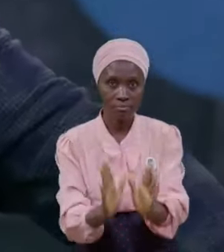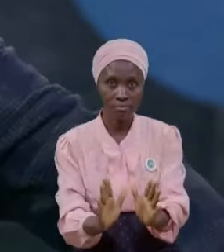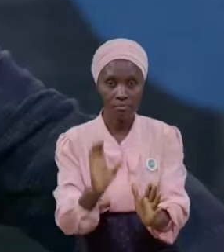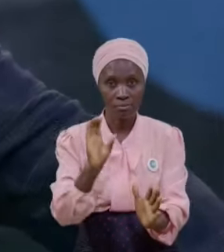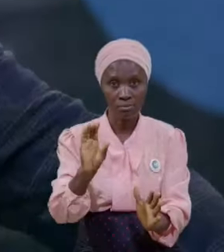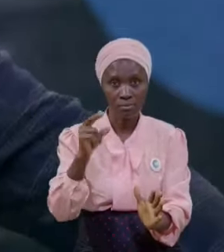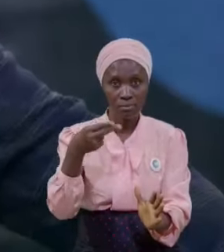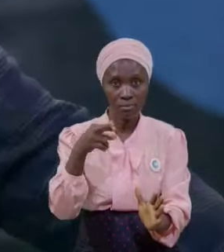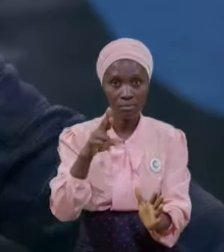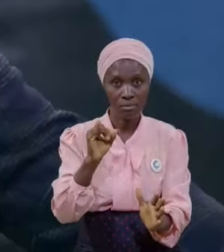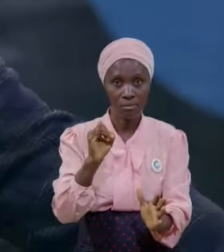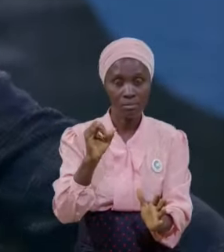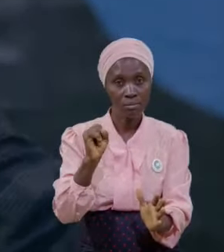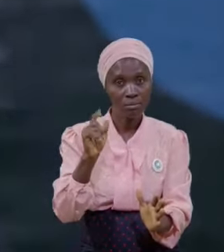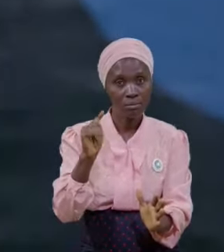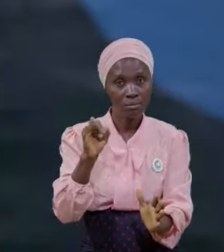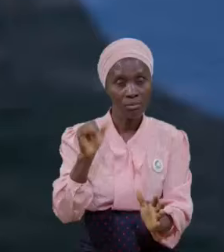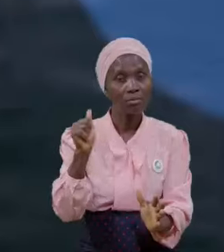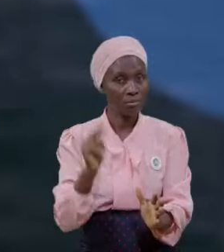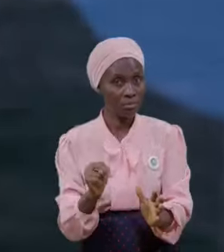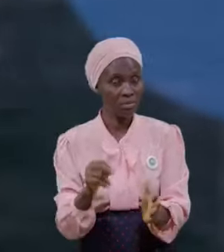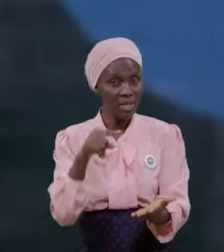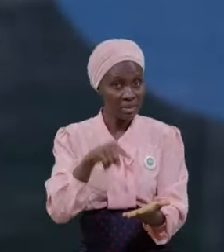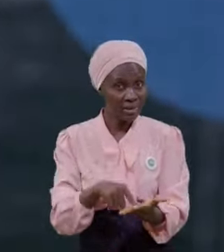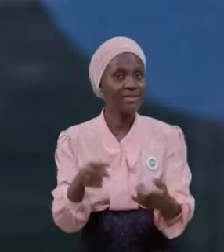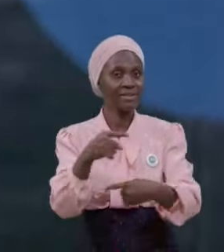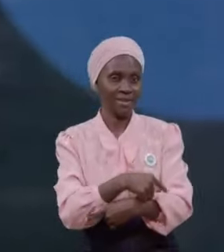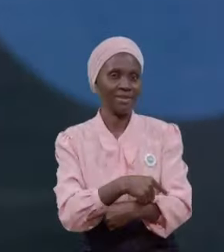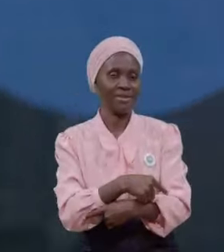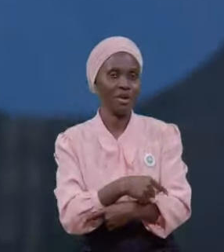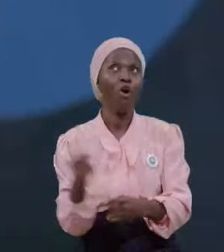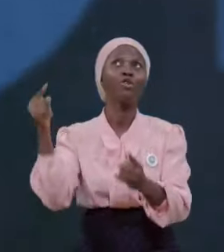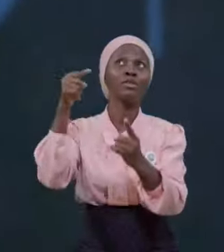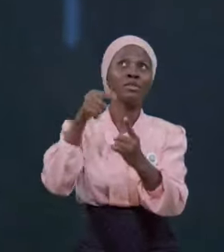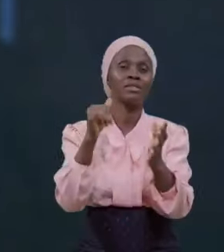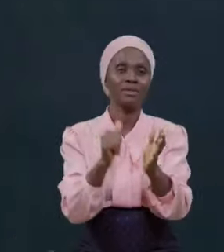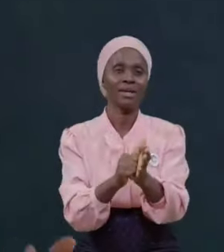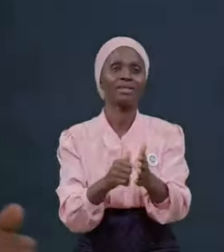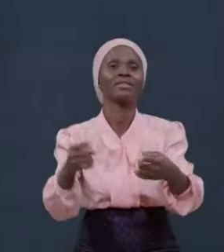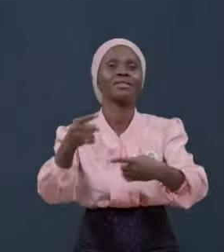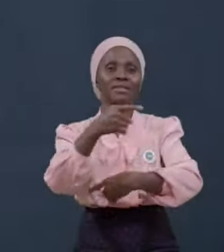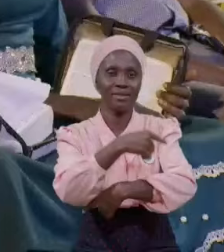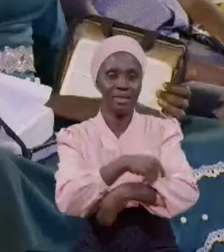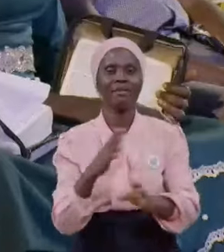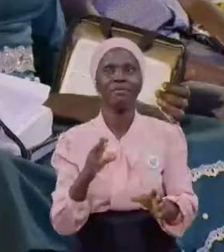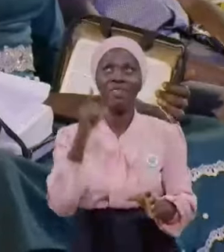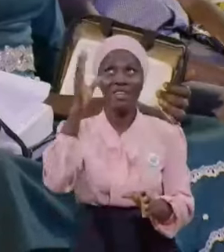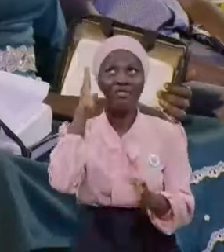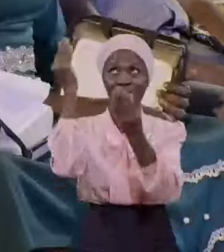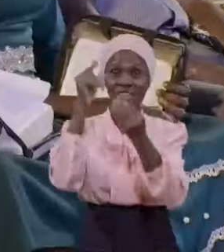until that day, it'll give you the crown. Amen. I said you'll wear the crown.